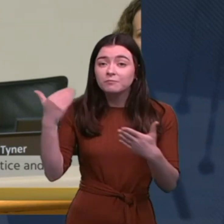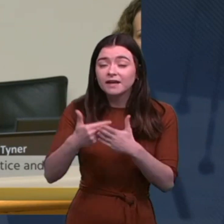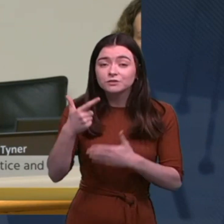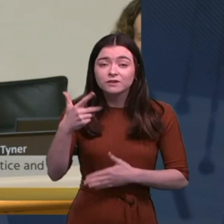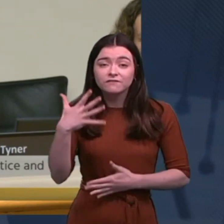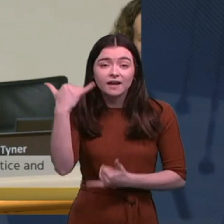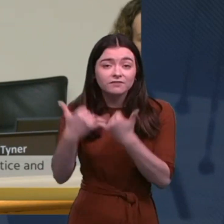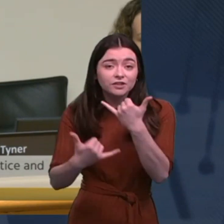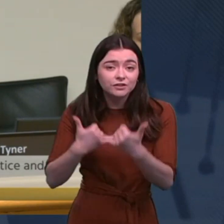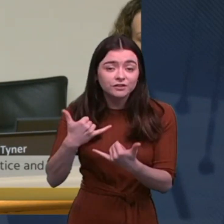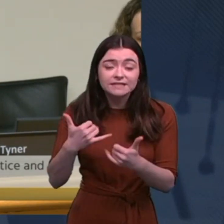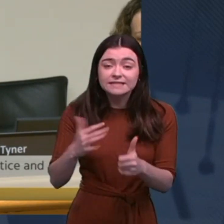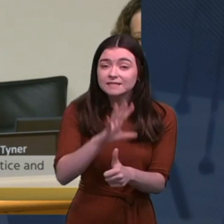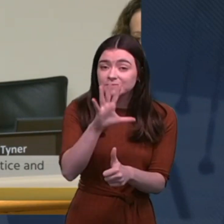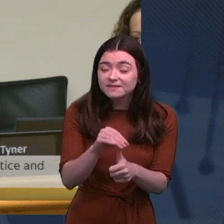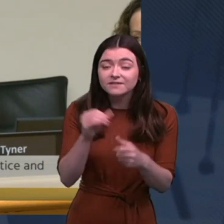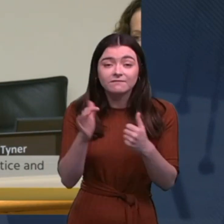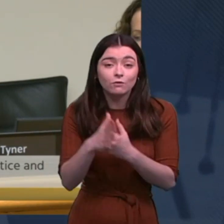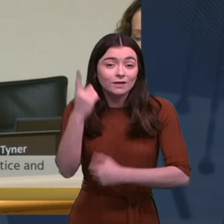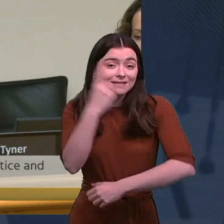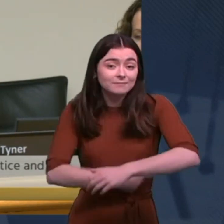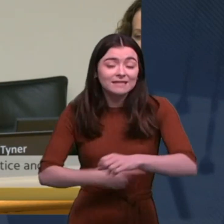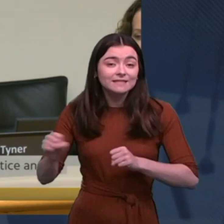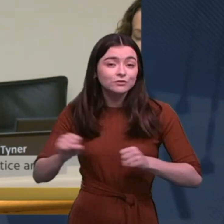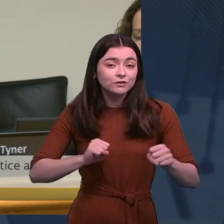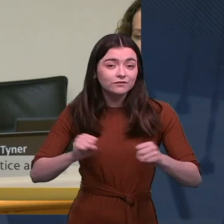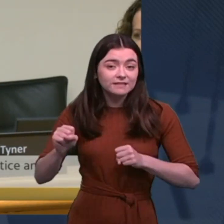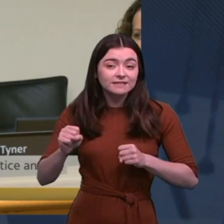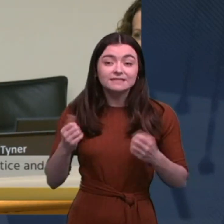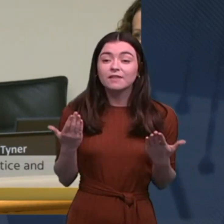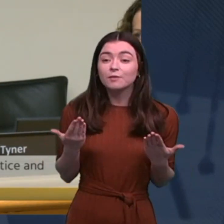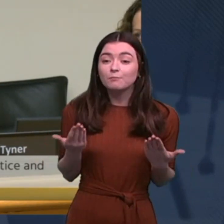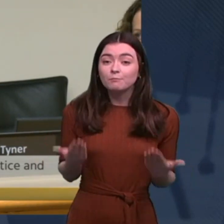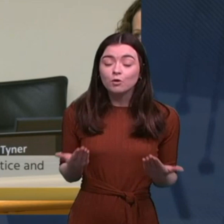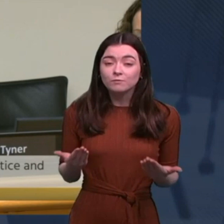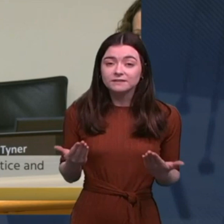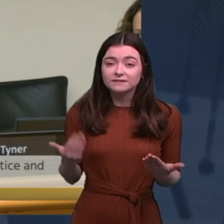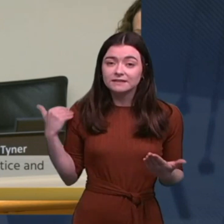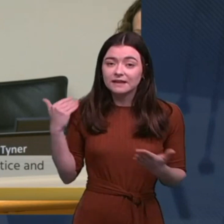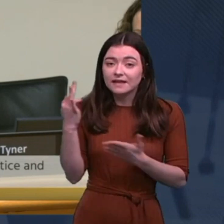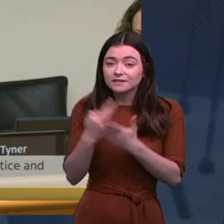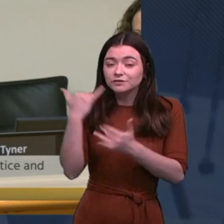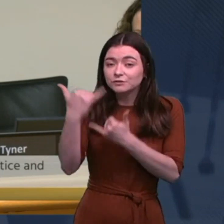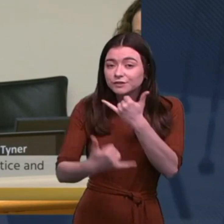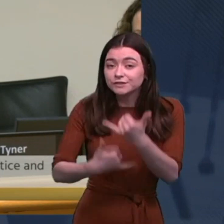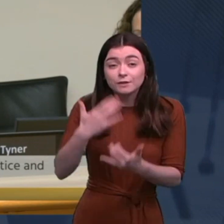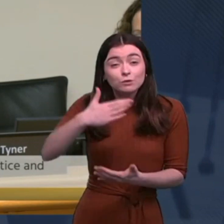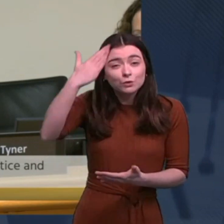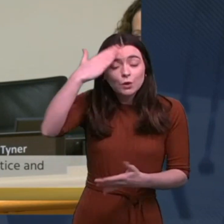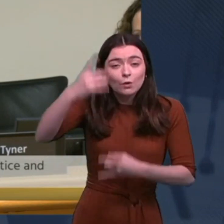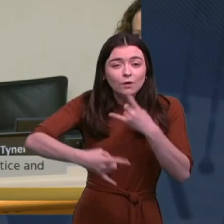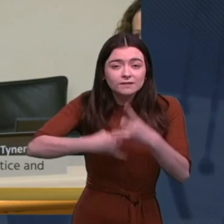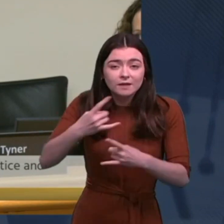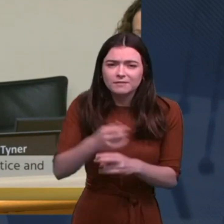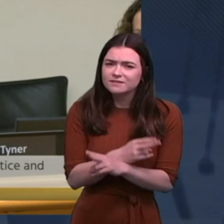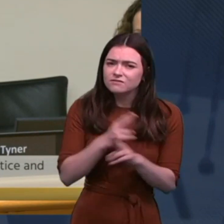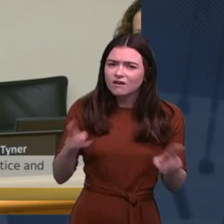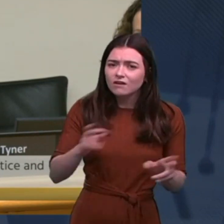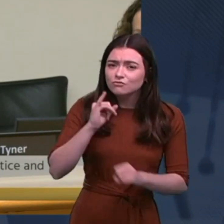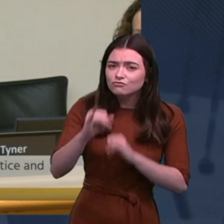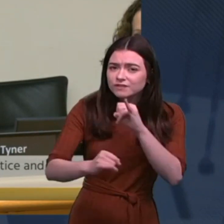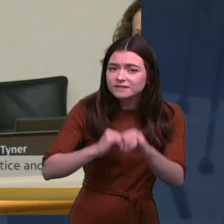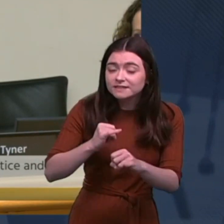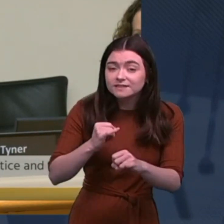years, in particular for disability services at the moment in the last couple of years, and we know what's happening, and it isn't a criticism,